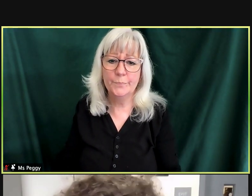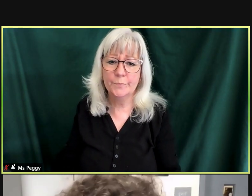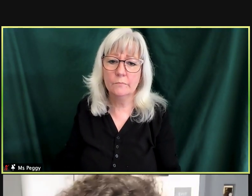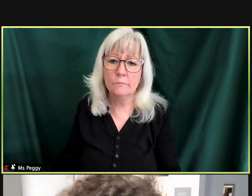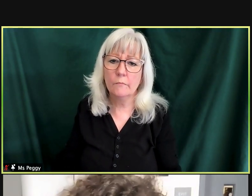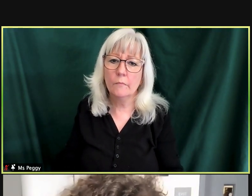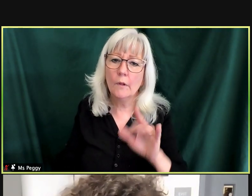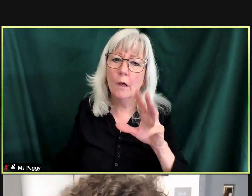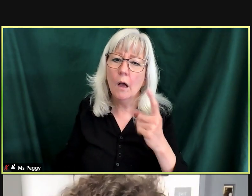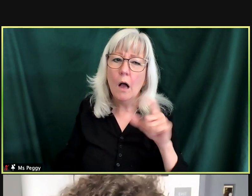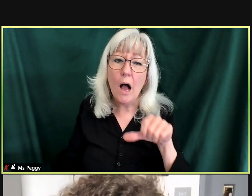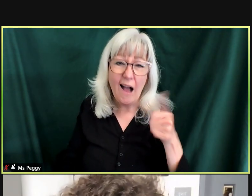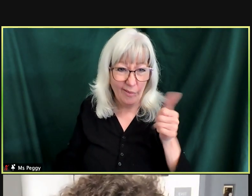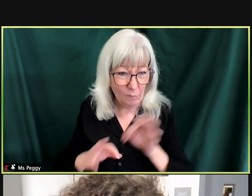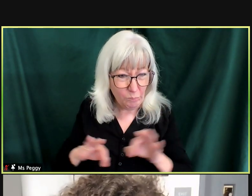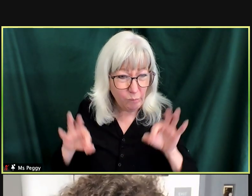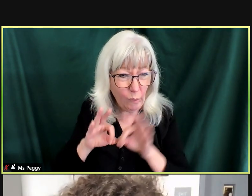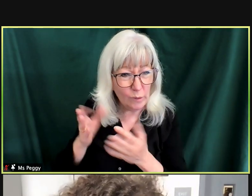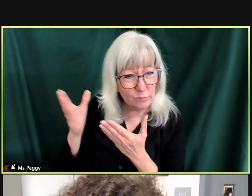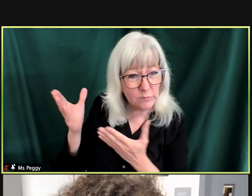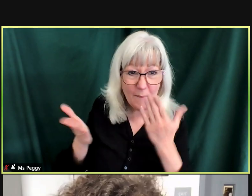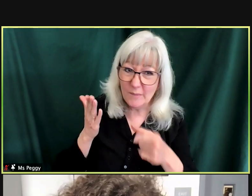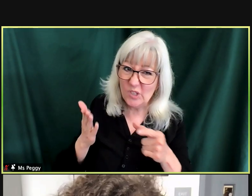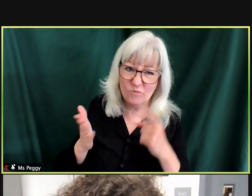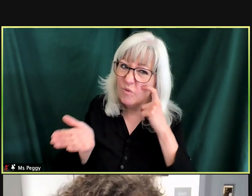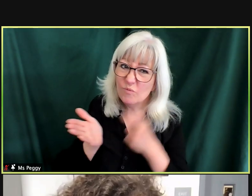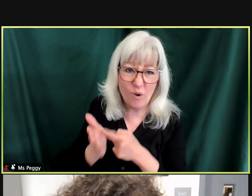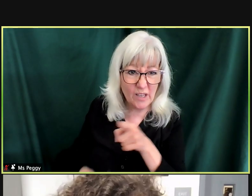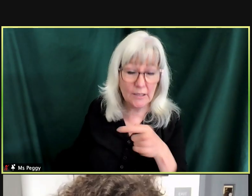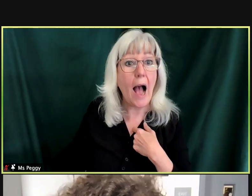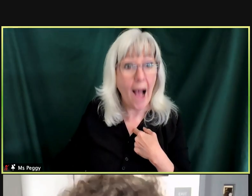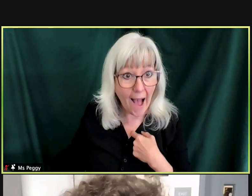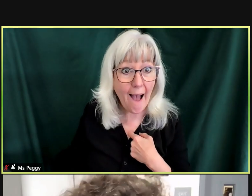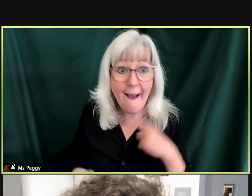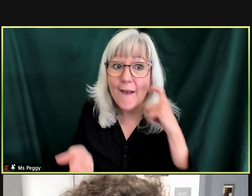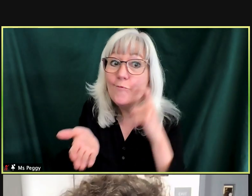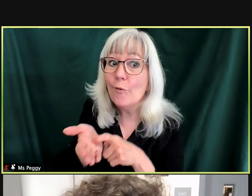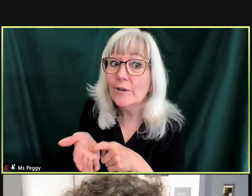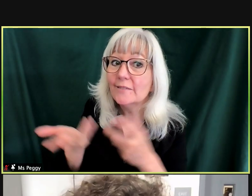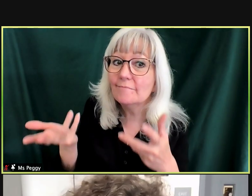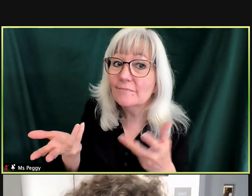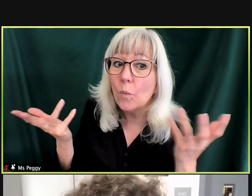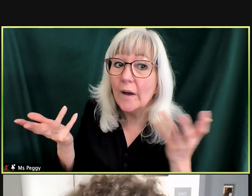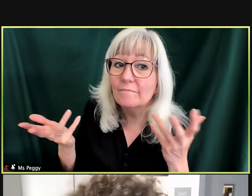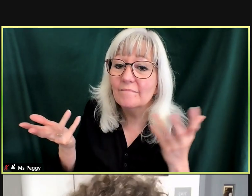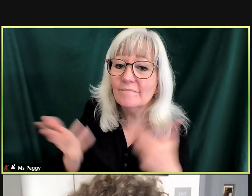There's another really important thing that you guys aren't seeing that I see.